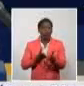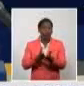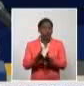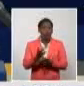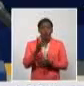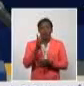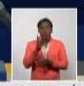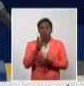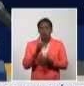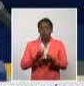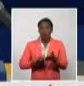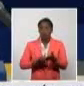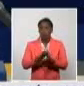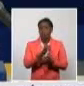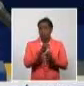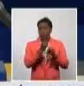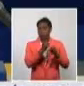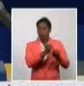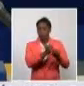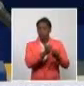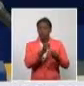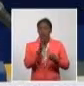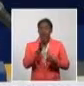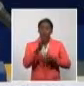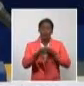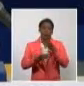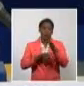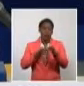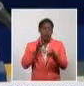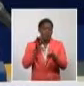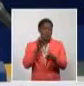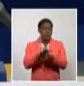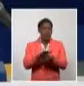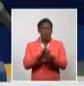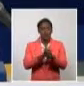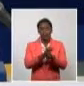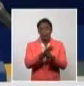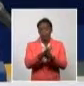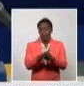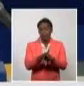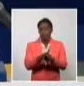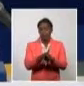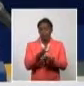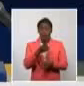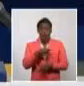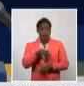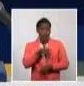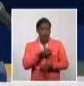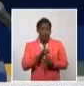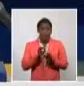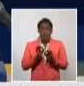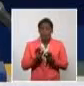people were discharged for a cumulative total of